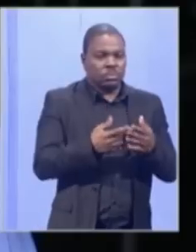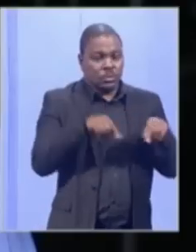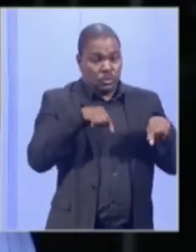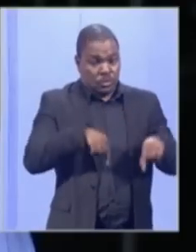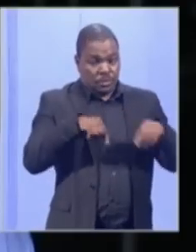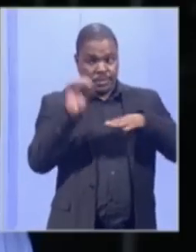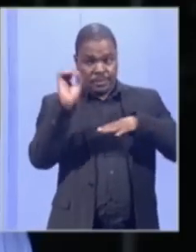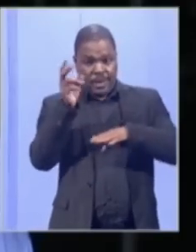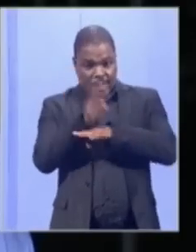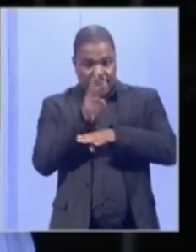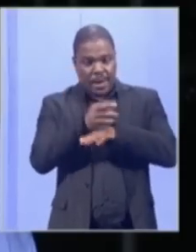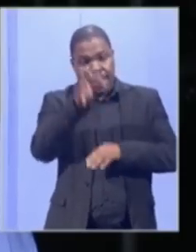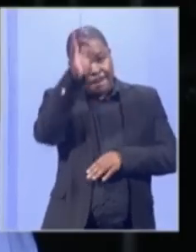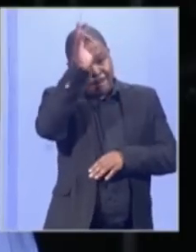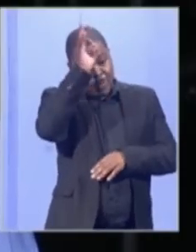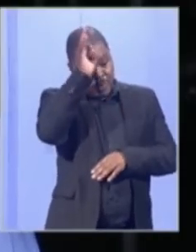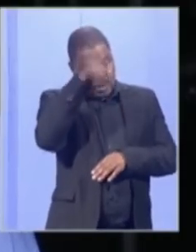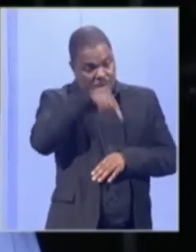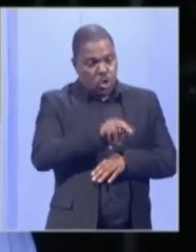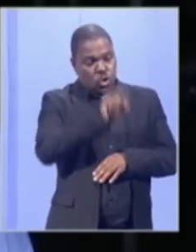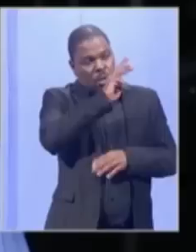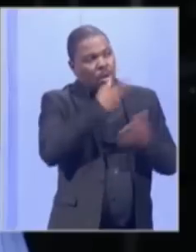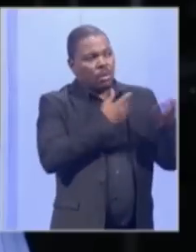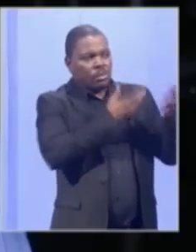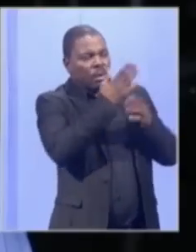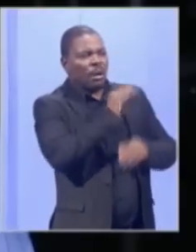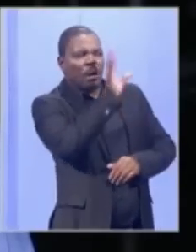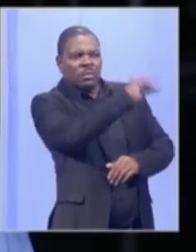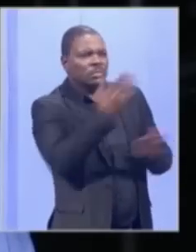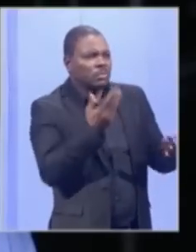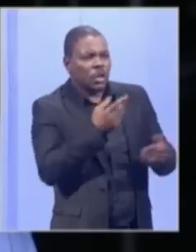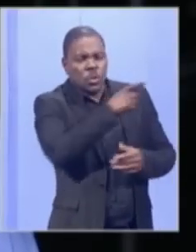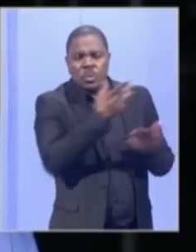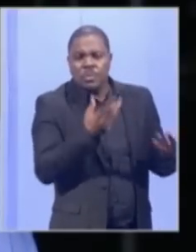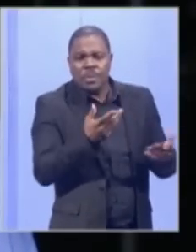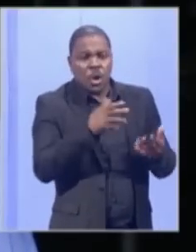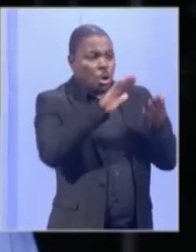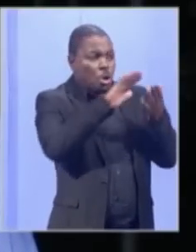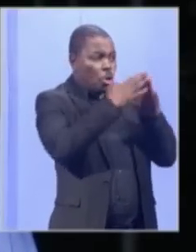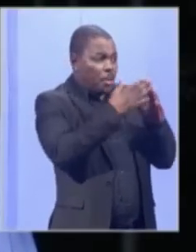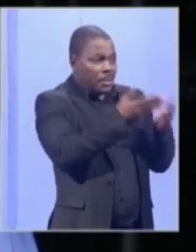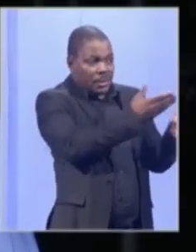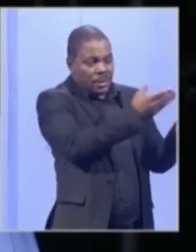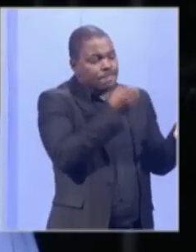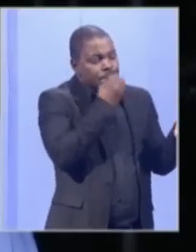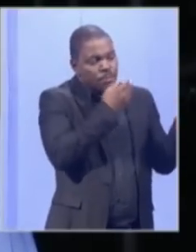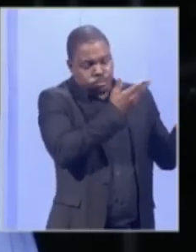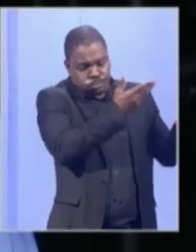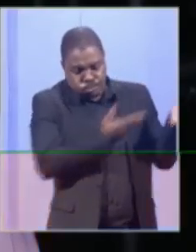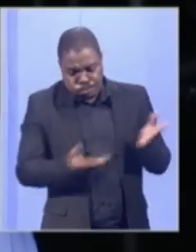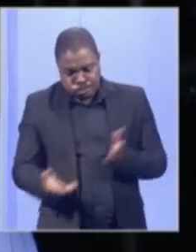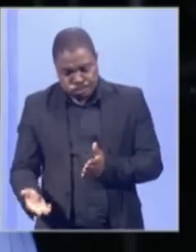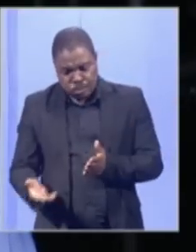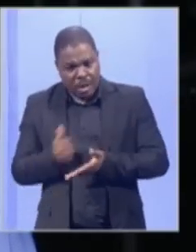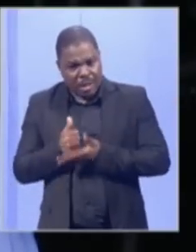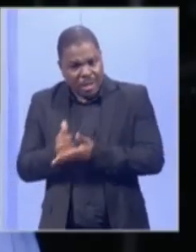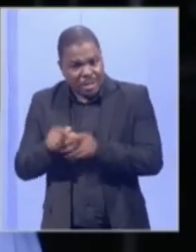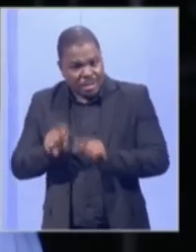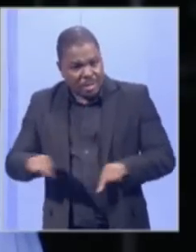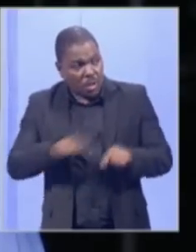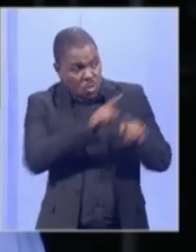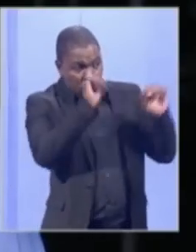fa re buisana le ba sepodisi mo province ya North West ke boditse potso gore a batla letla baagi ba go gore ba romele dijo ka fa tlase ga moepo go thusa baepi